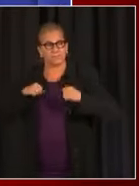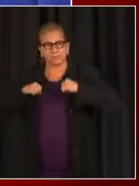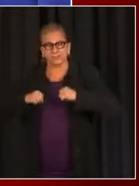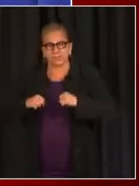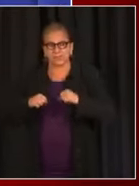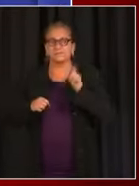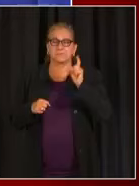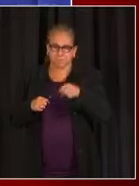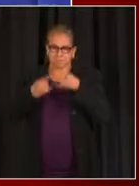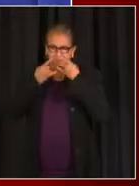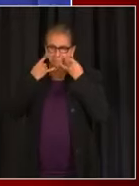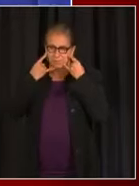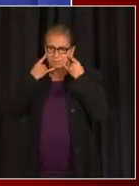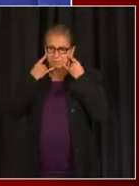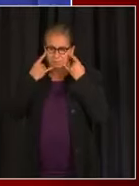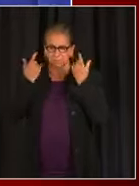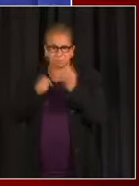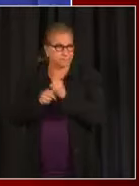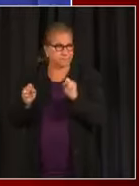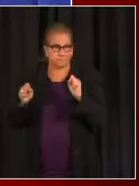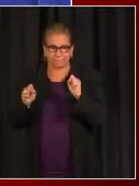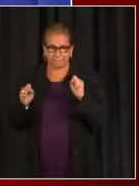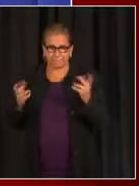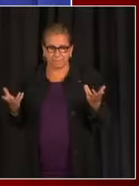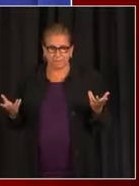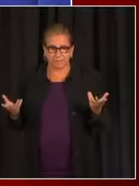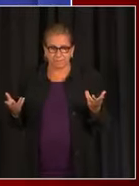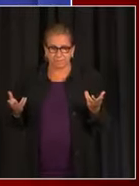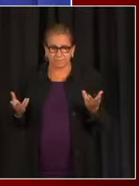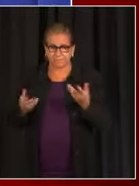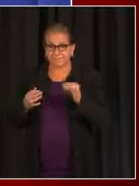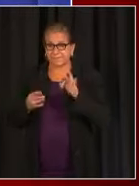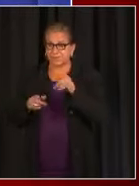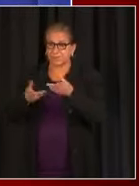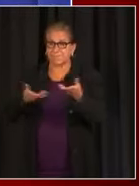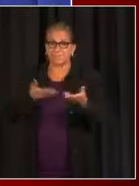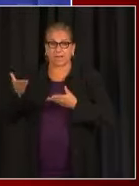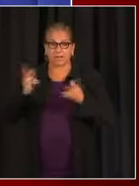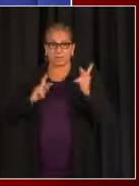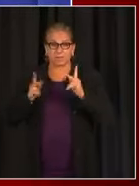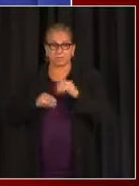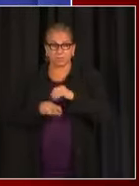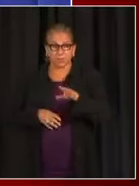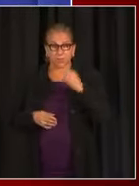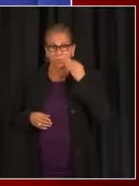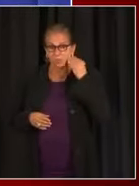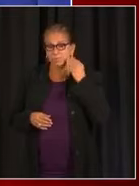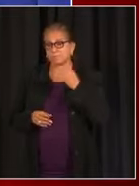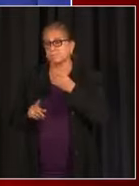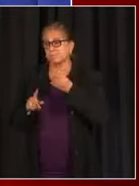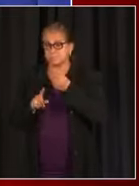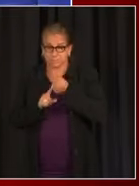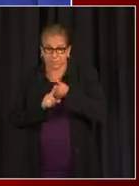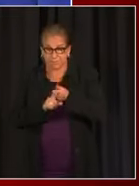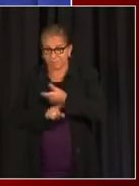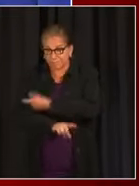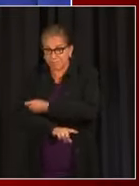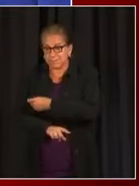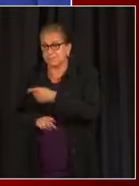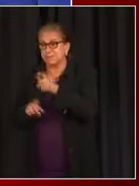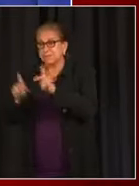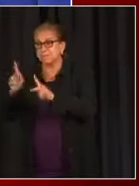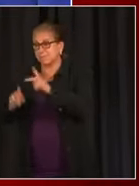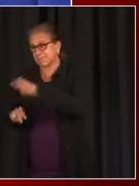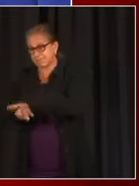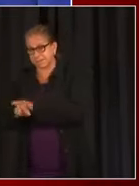home, and you also benefit from wearing a mask if you have guests inside of your home whose vaccination status is unknown or